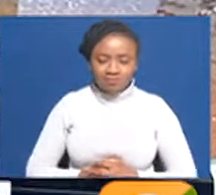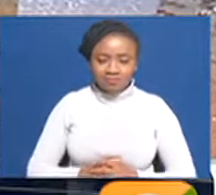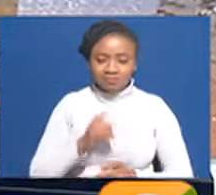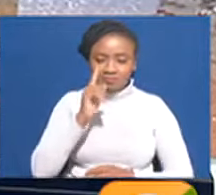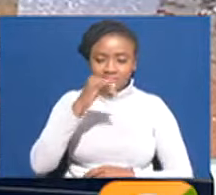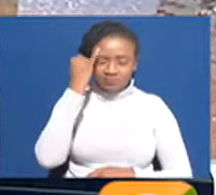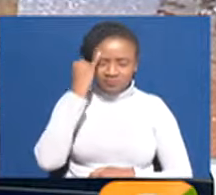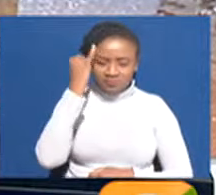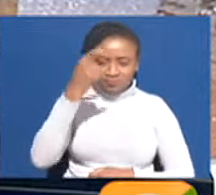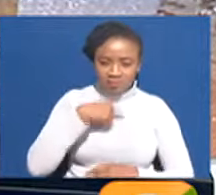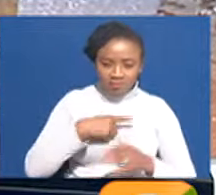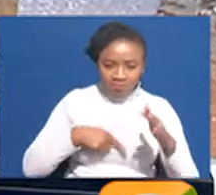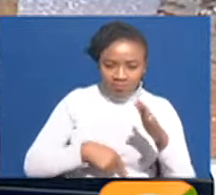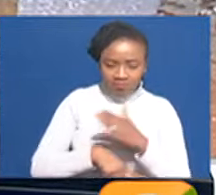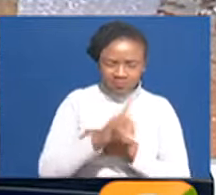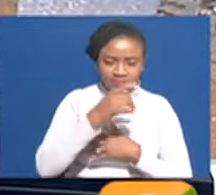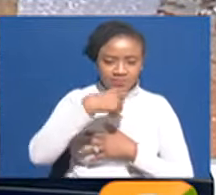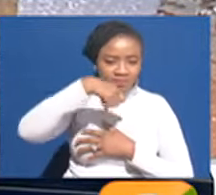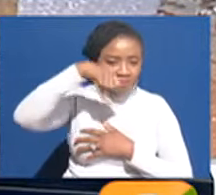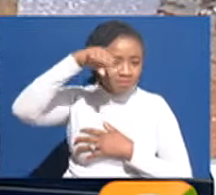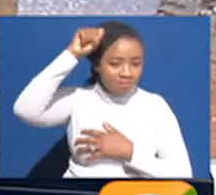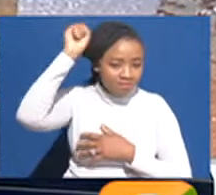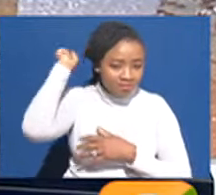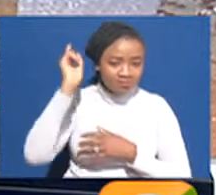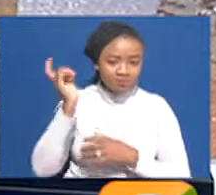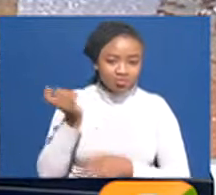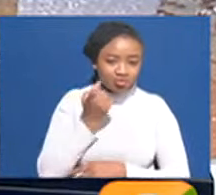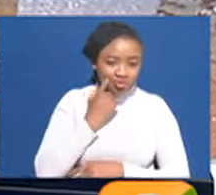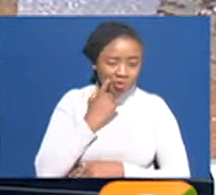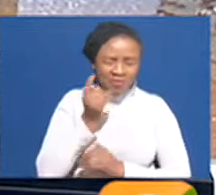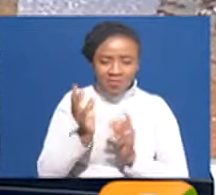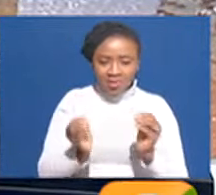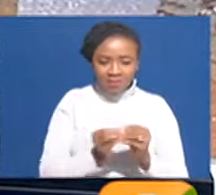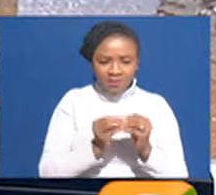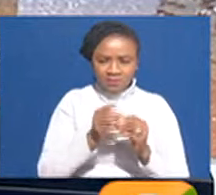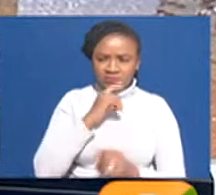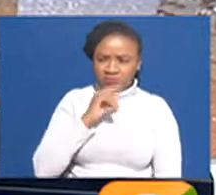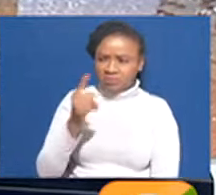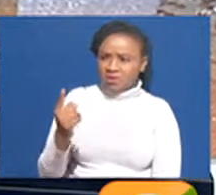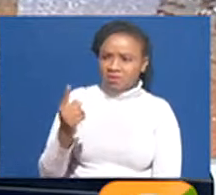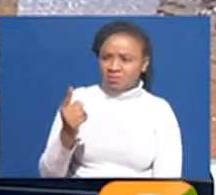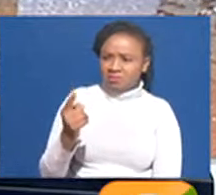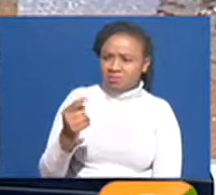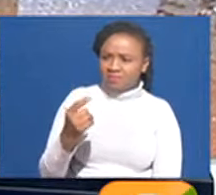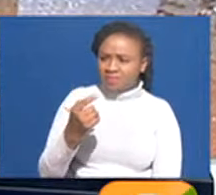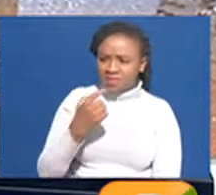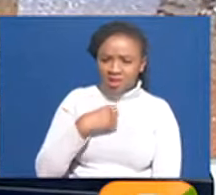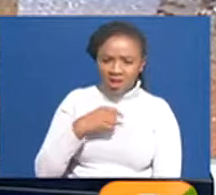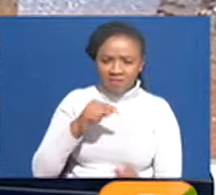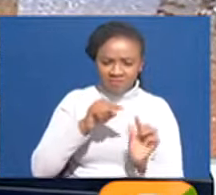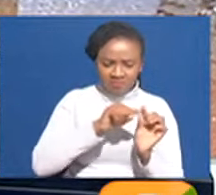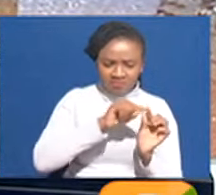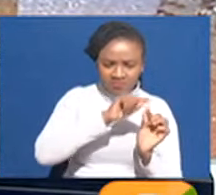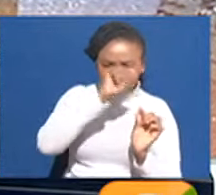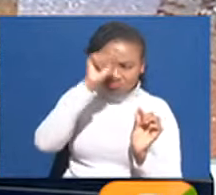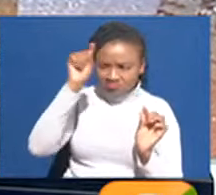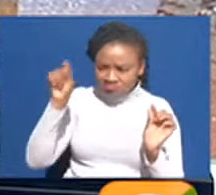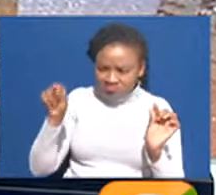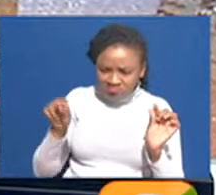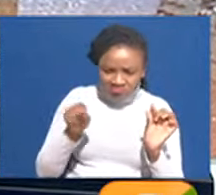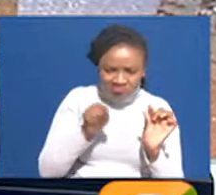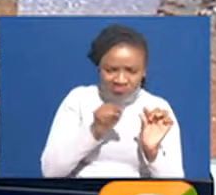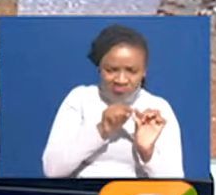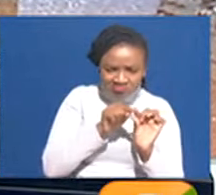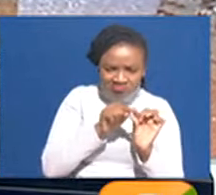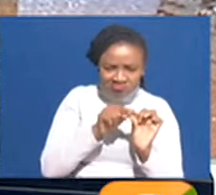Imagine walking into a barber shop for a shave and you meet the barber armed with a geometrical set apart from the